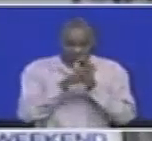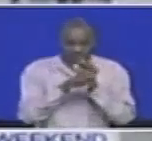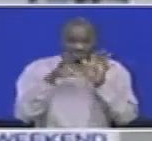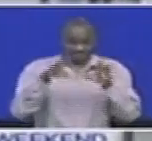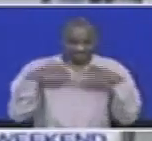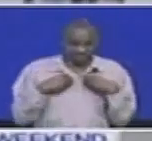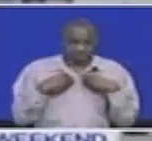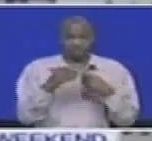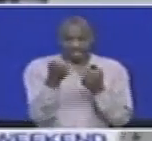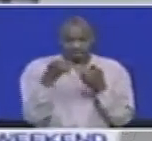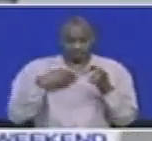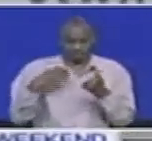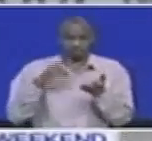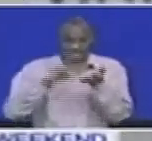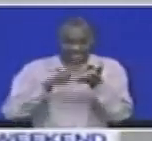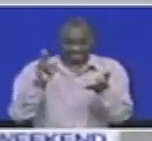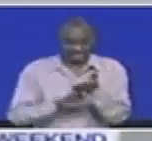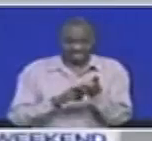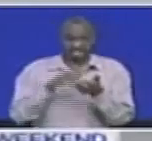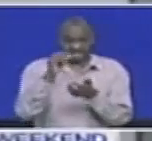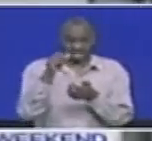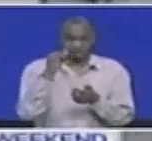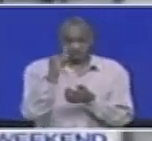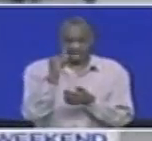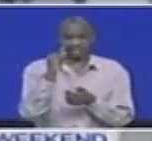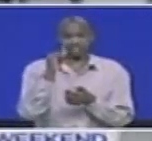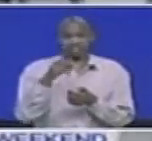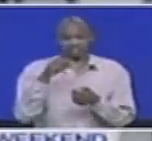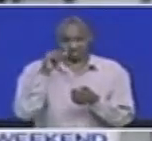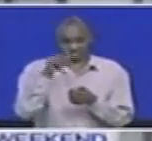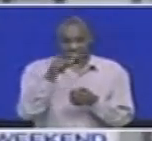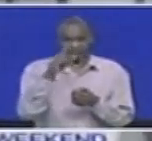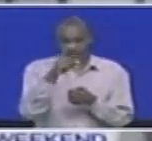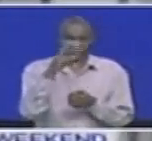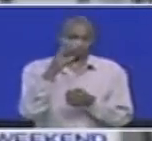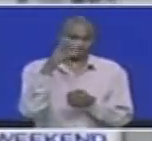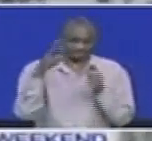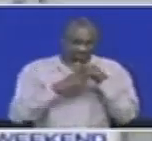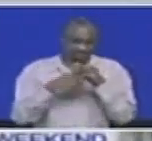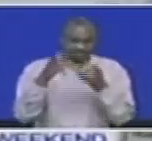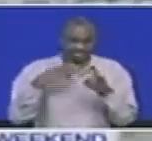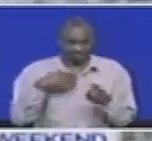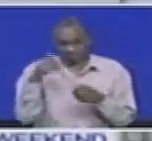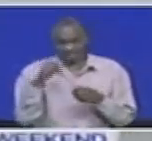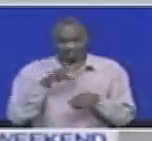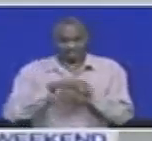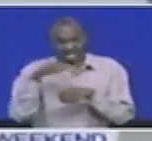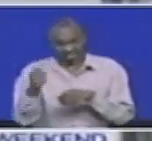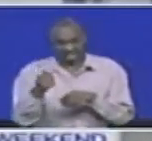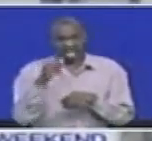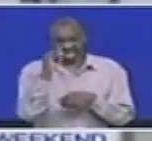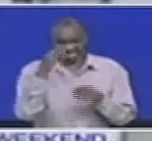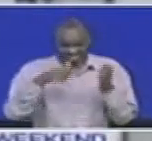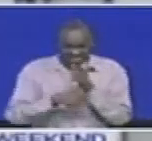will require one to register by dialing *127#, being identified by either mobile, ID